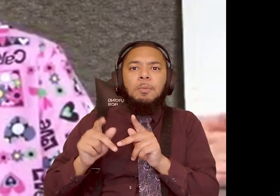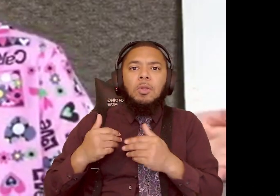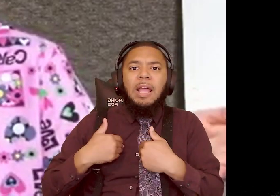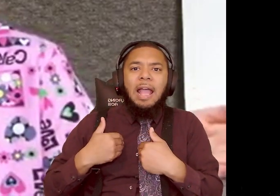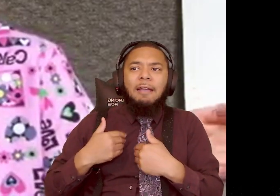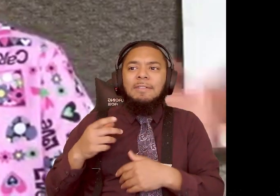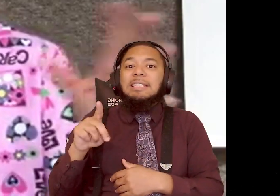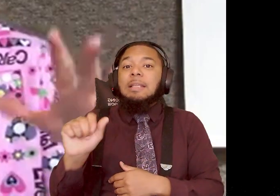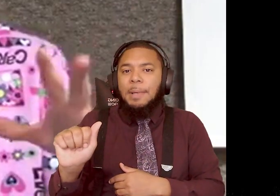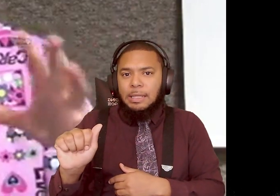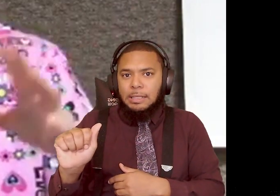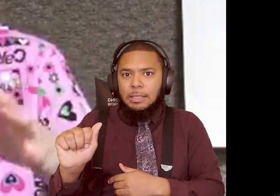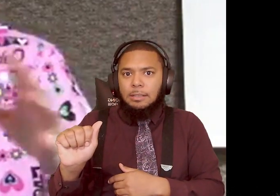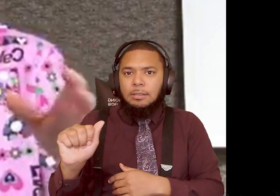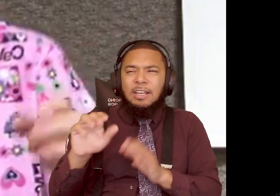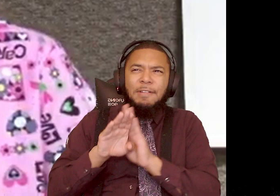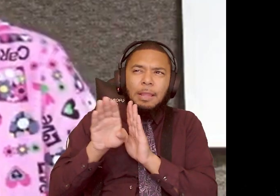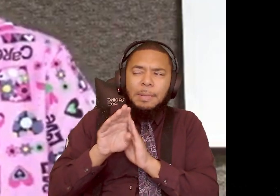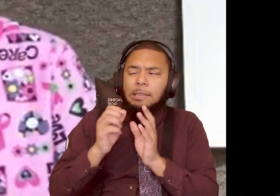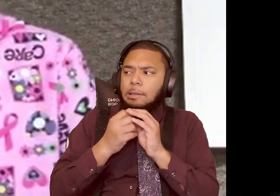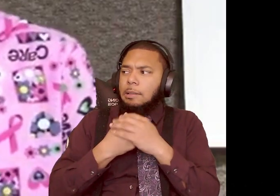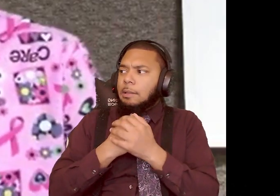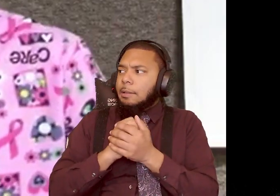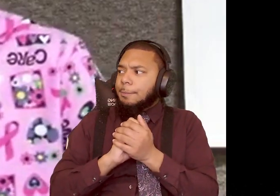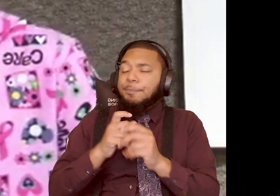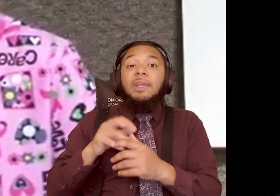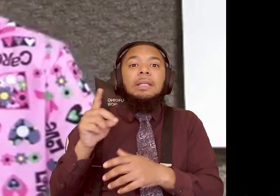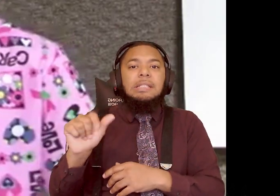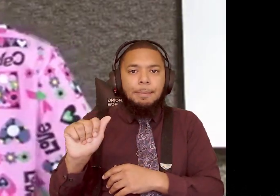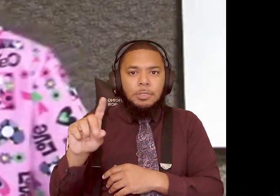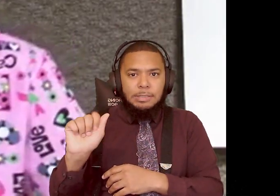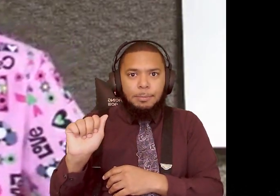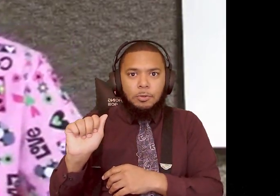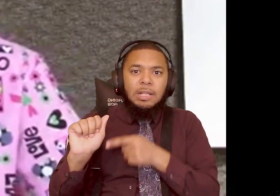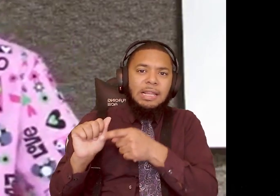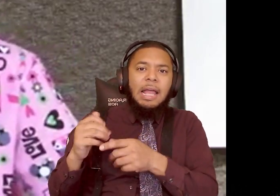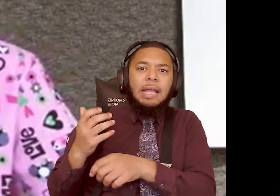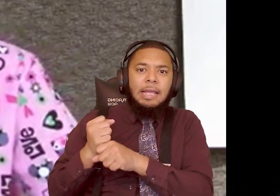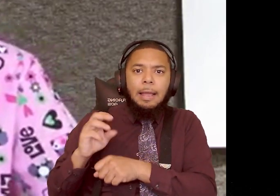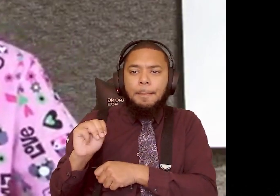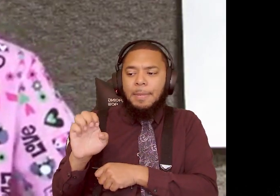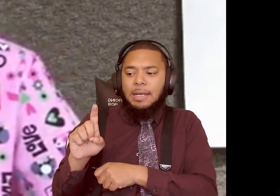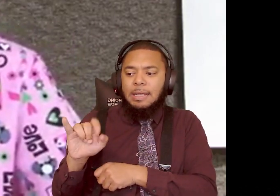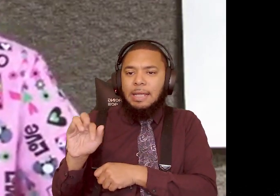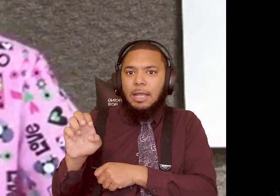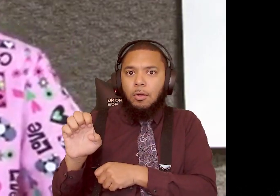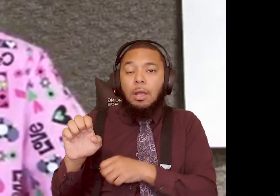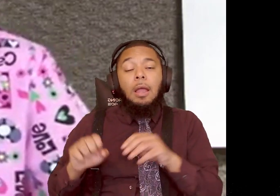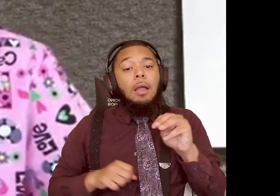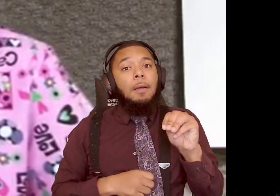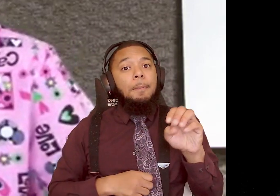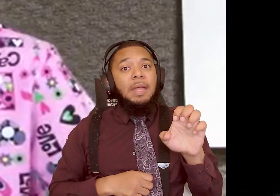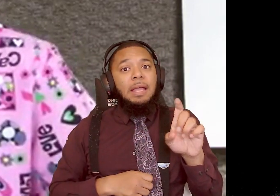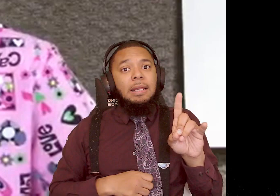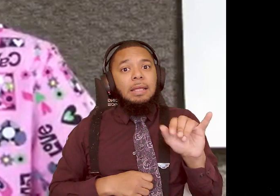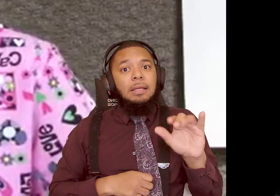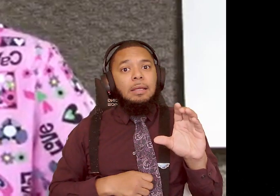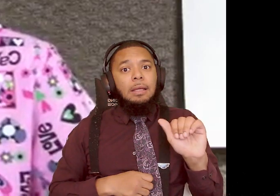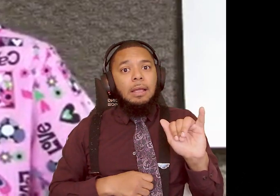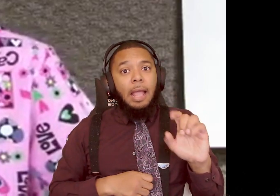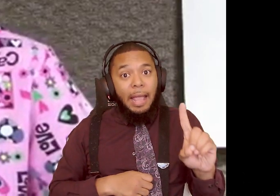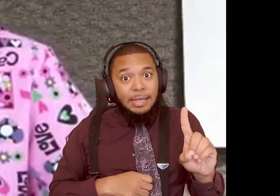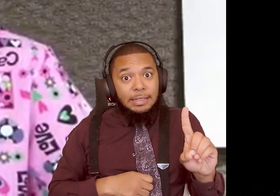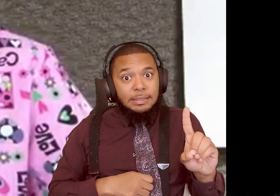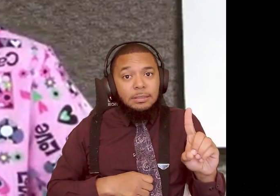disabled in some way. They can receive Medicare benefits. Medicaid is a healthcare